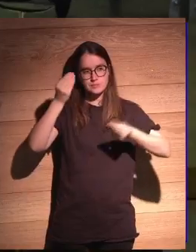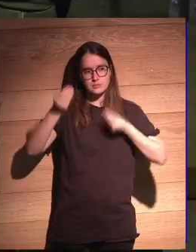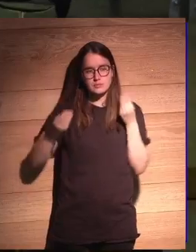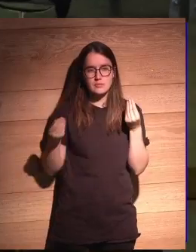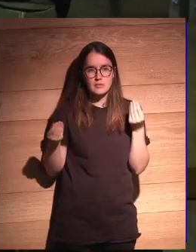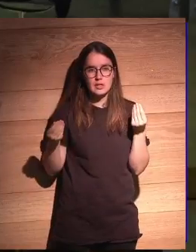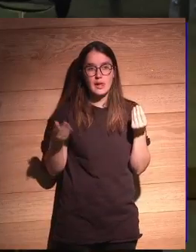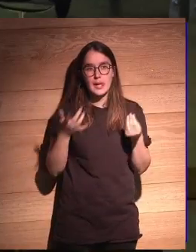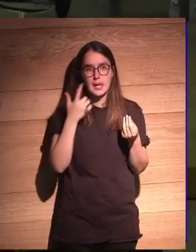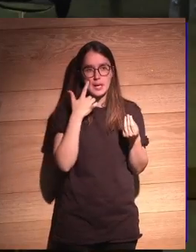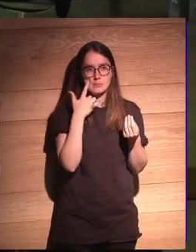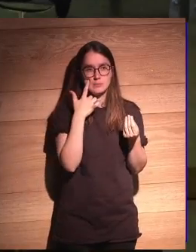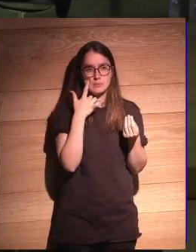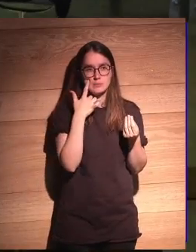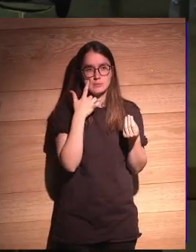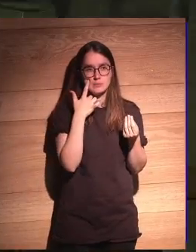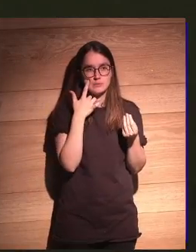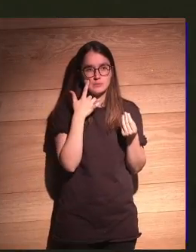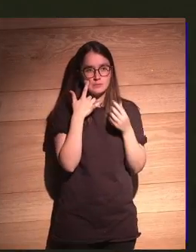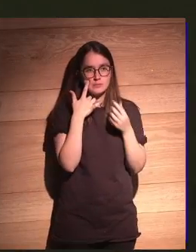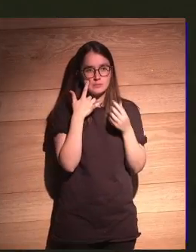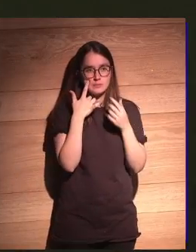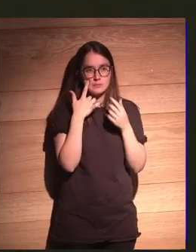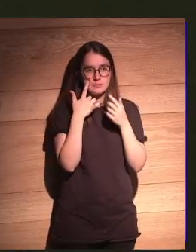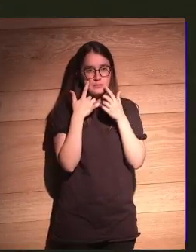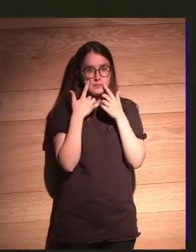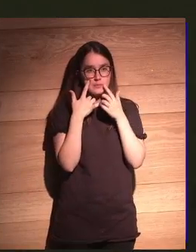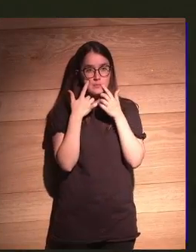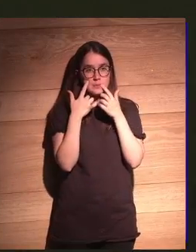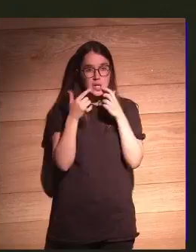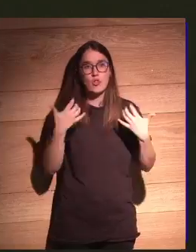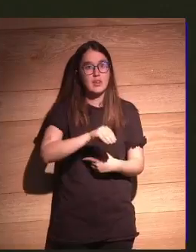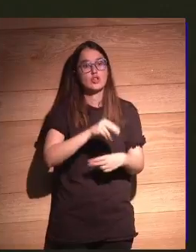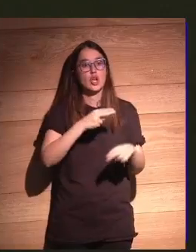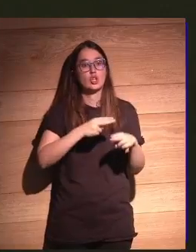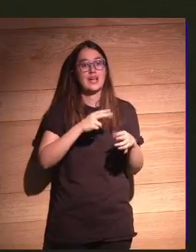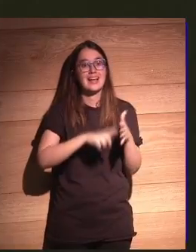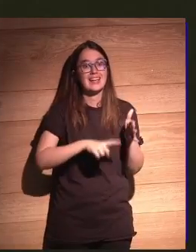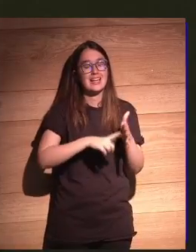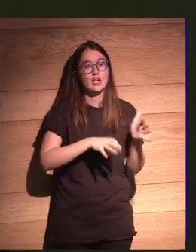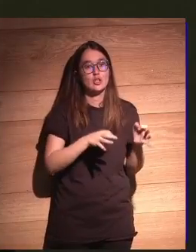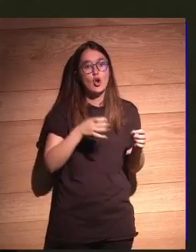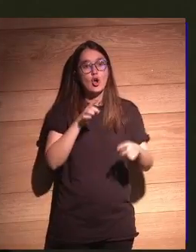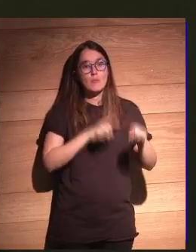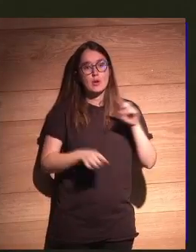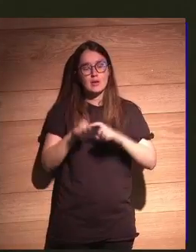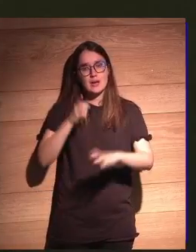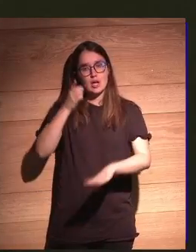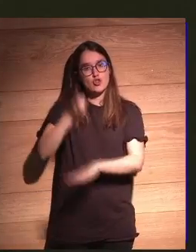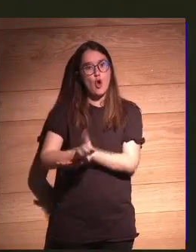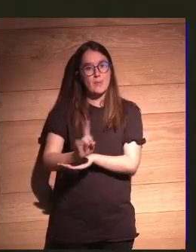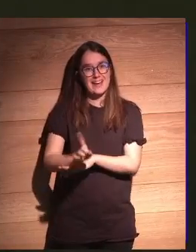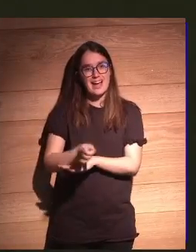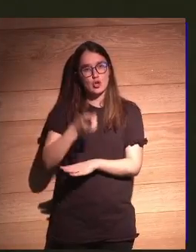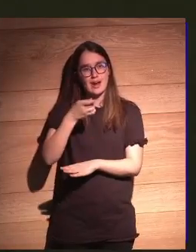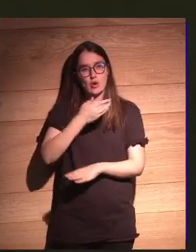and the quality of the materials used. We can always ask ourselves, where was the problem, in freezing the rent